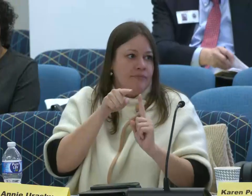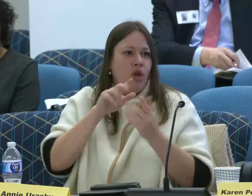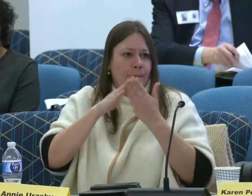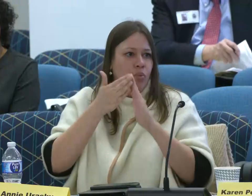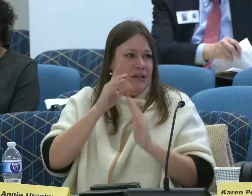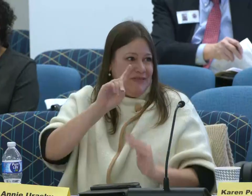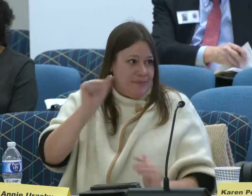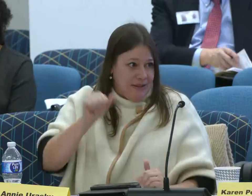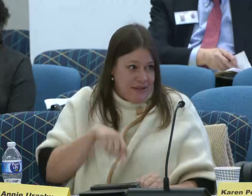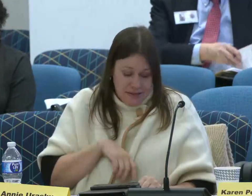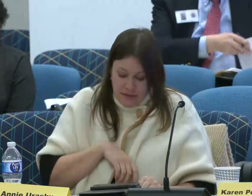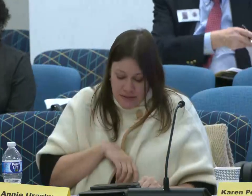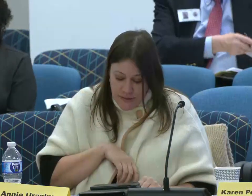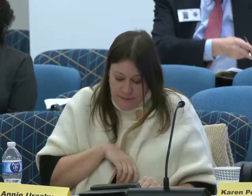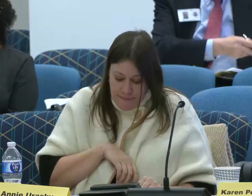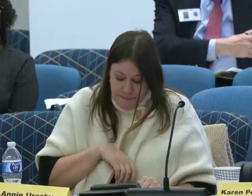issues,